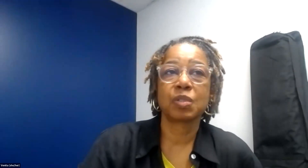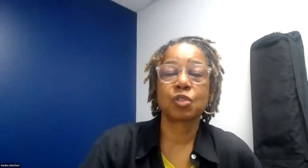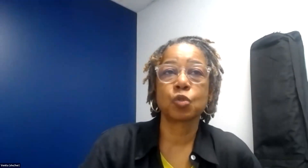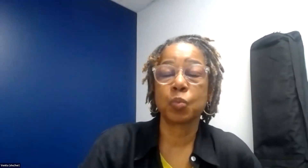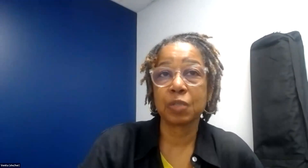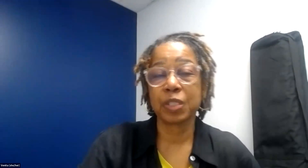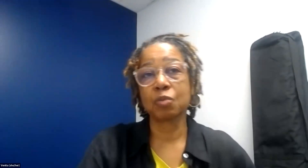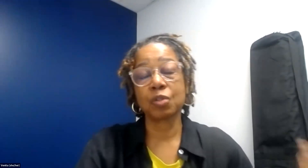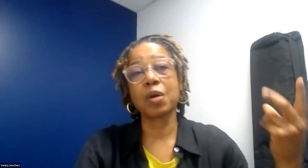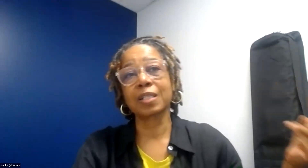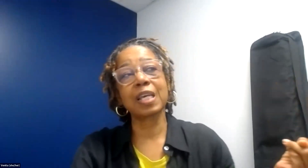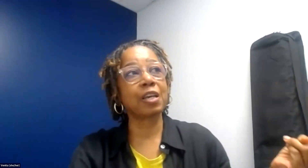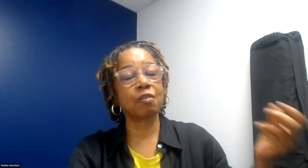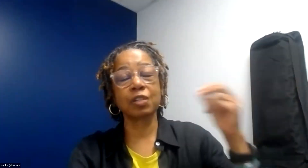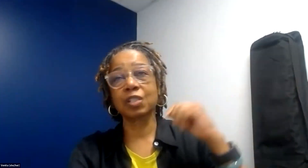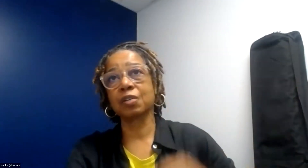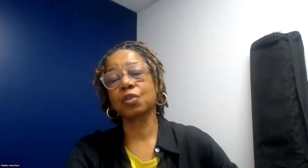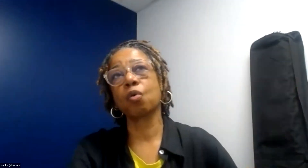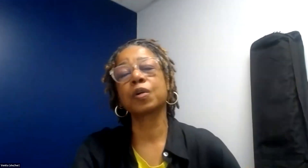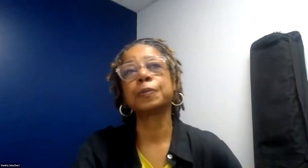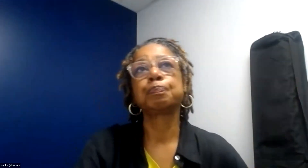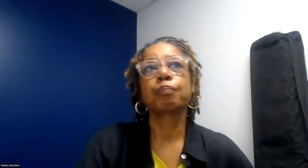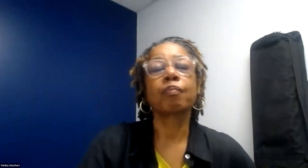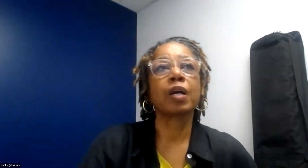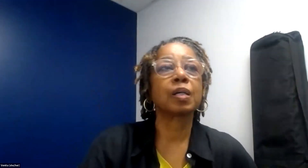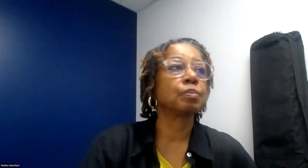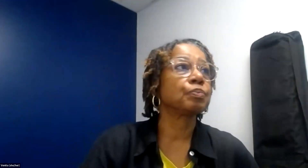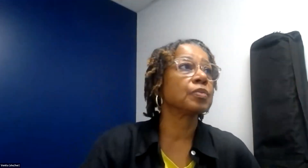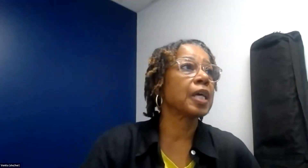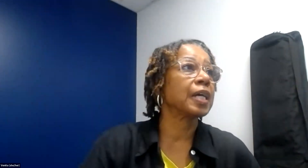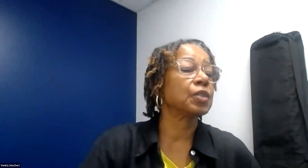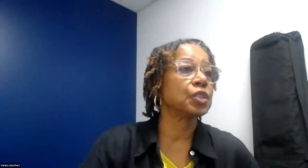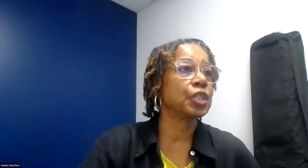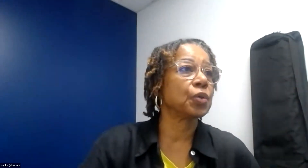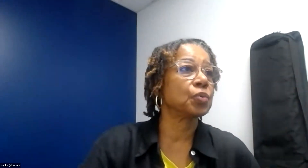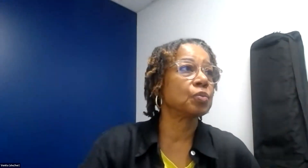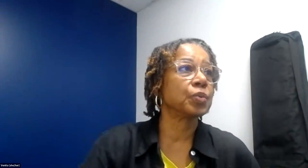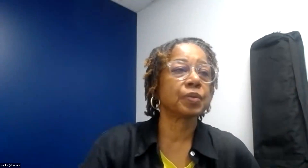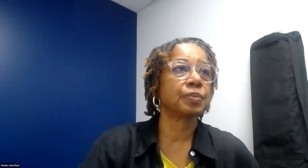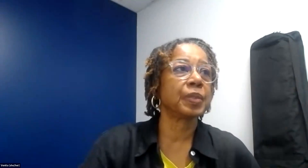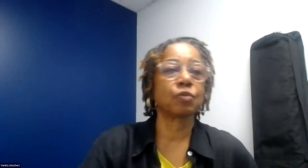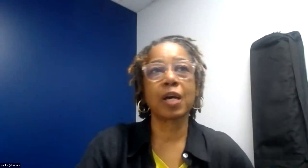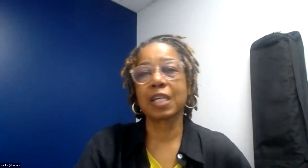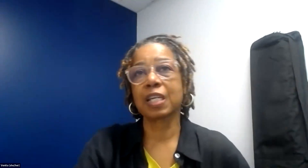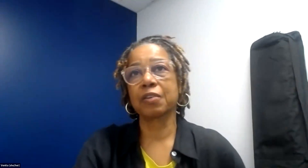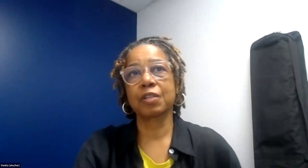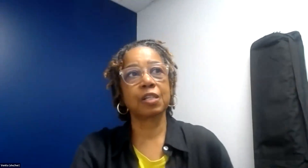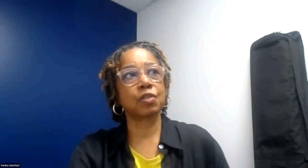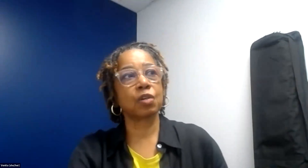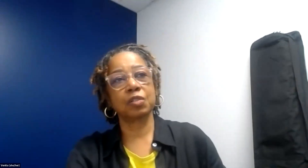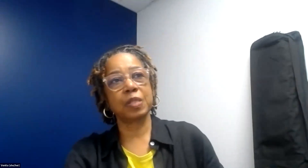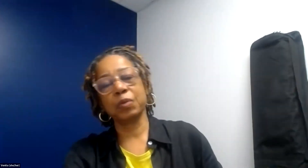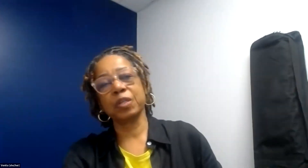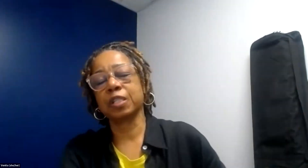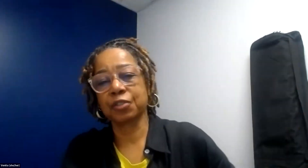they assume we don't know how to take care of ourselves, or that, you know, we don't know how to take care of